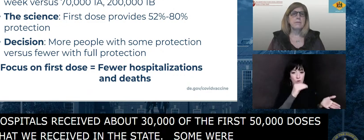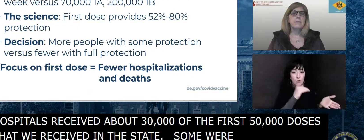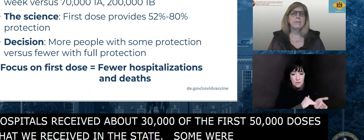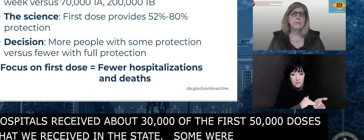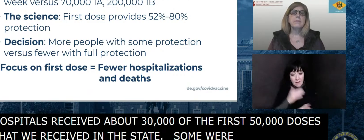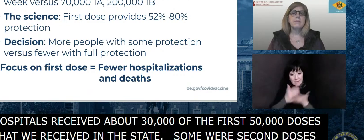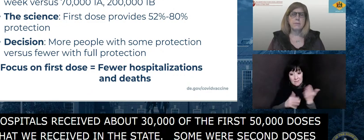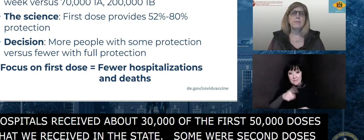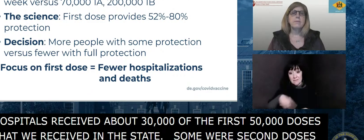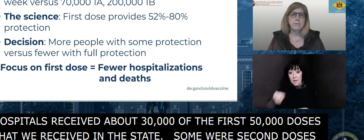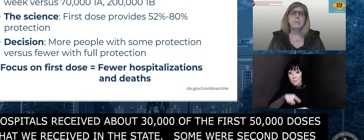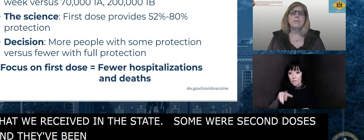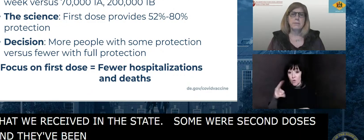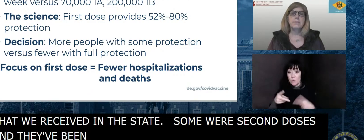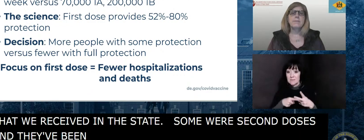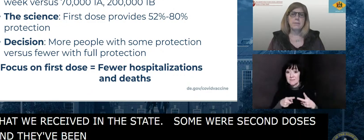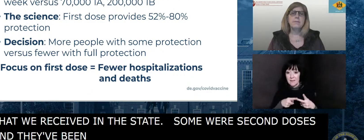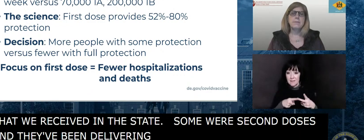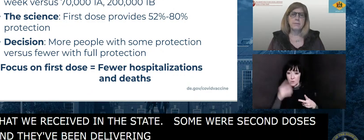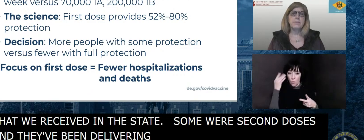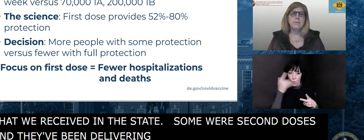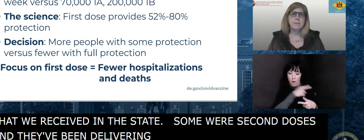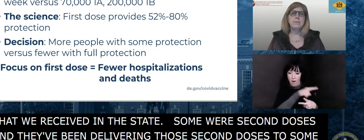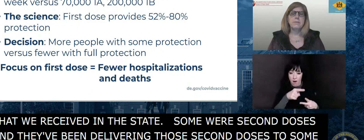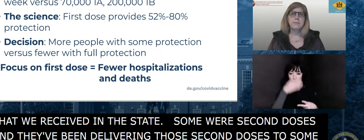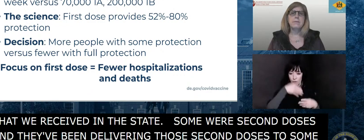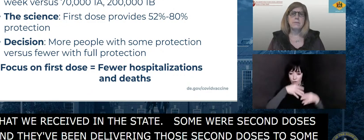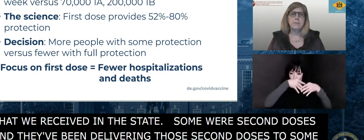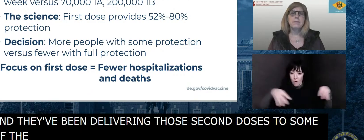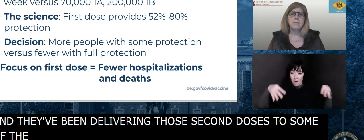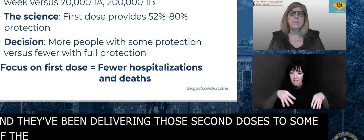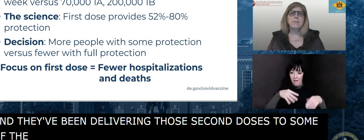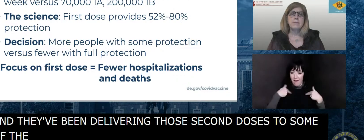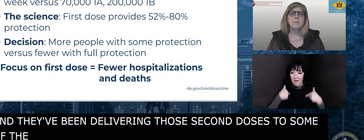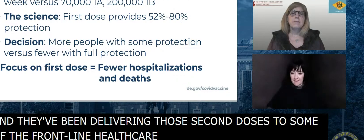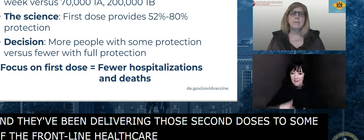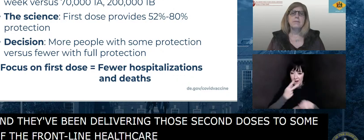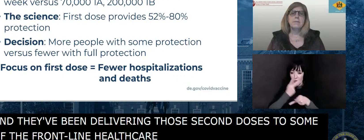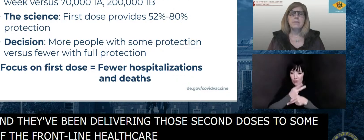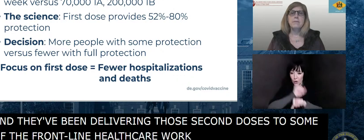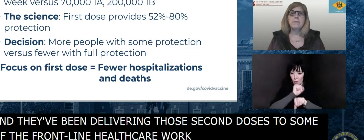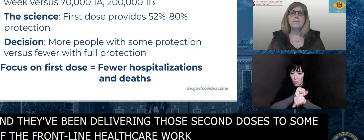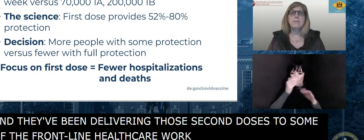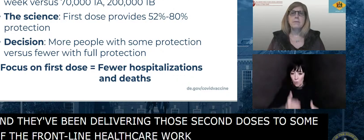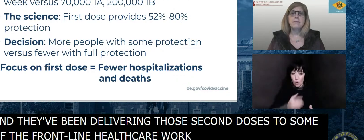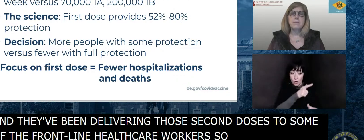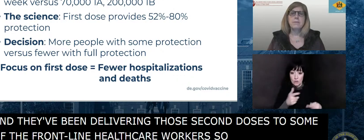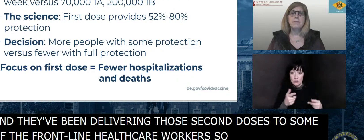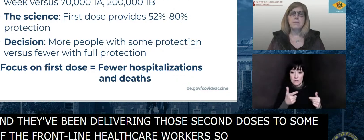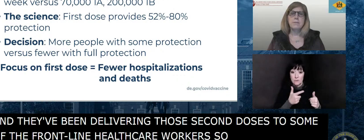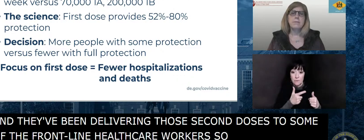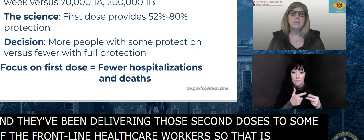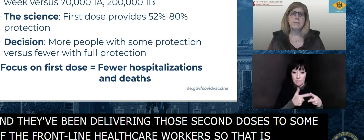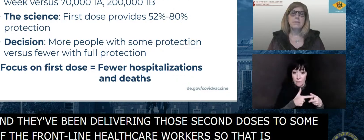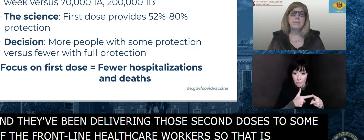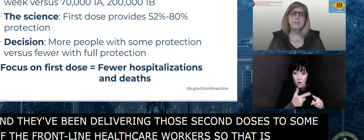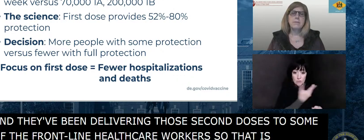to some of their frontline healthcare workers, and so that is happening. Thousands of those have